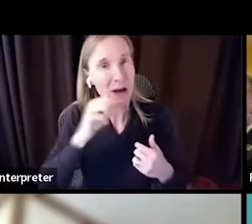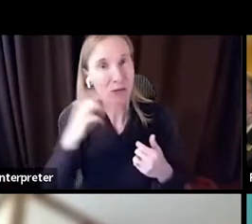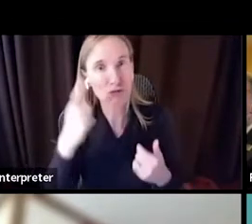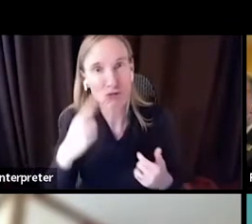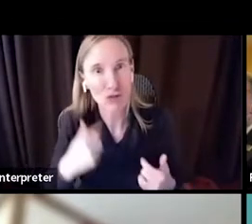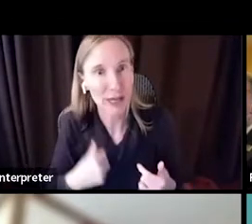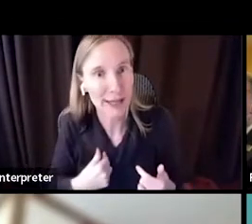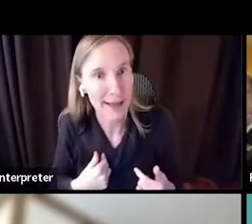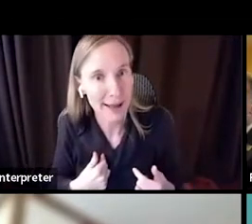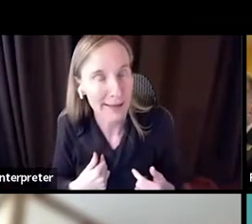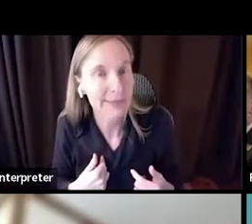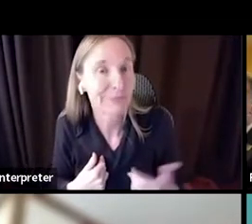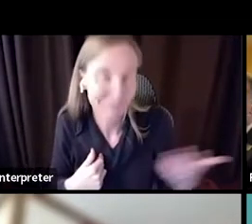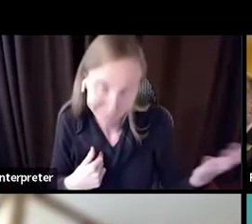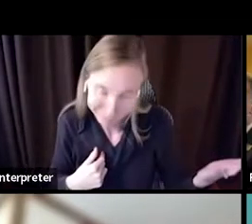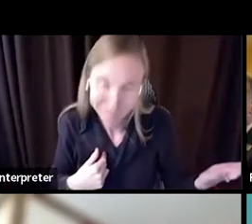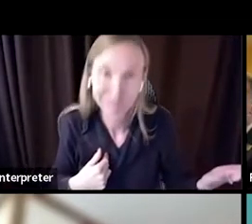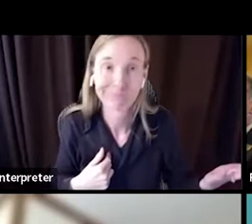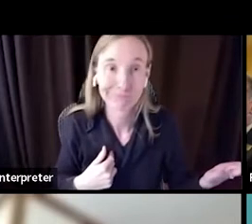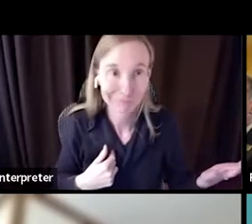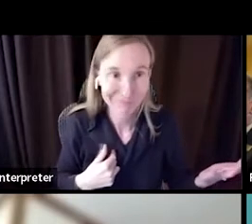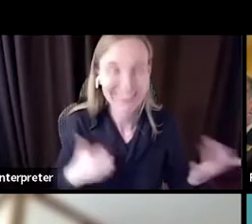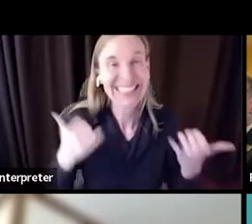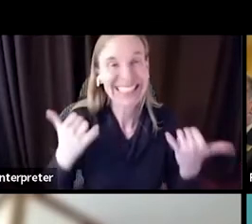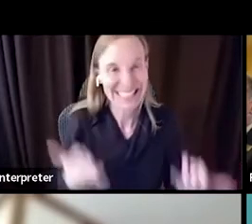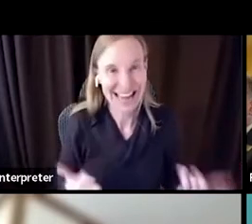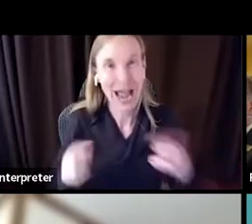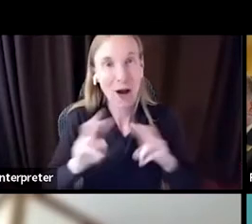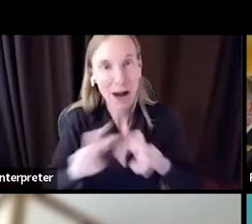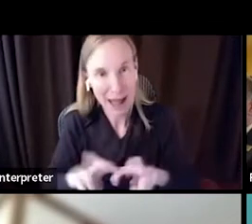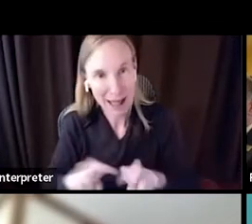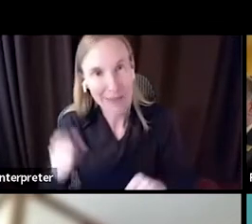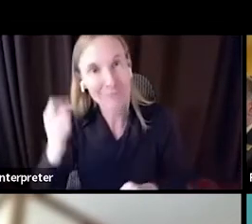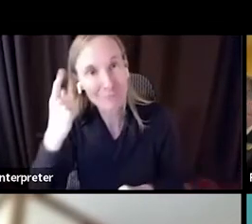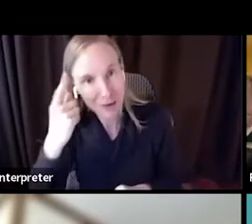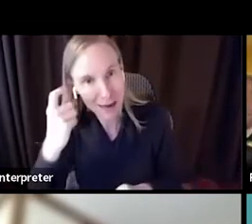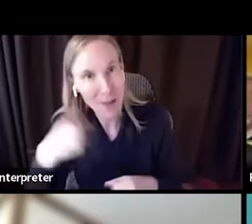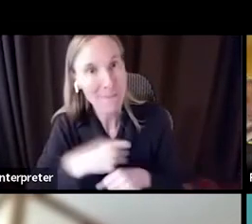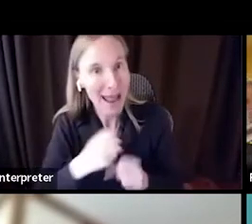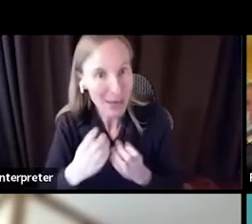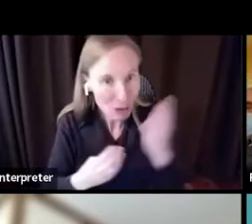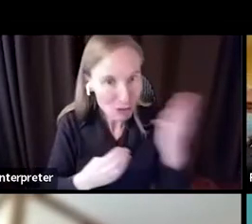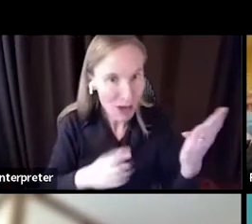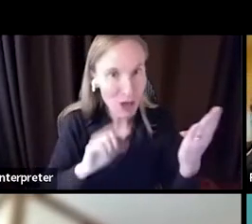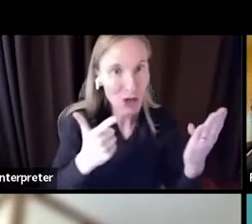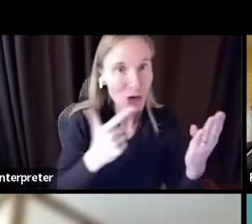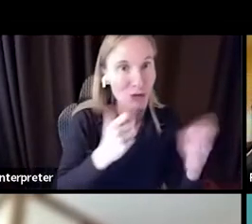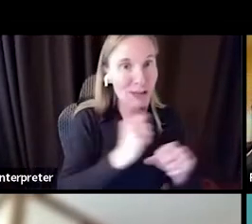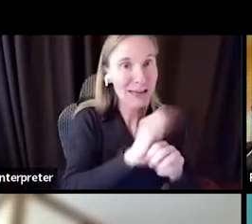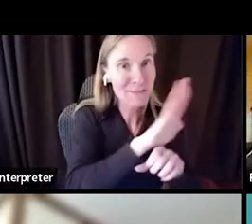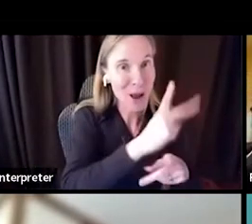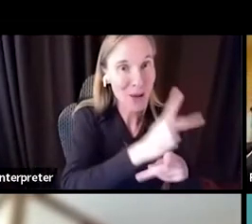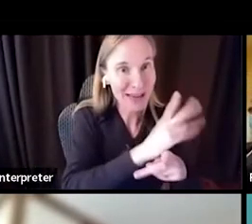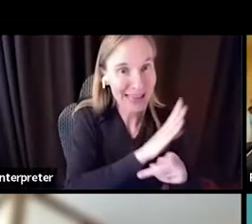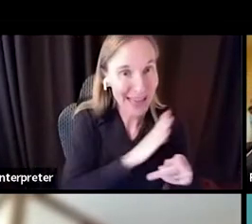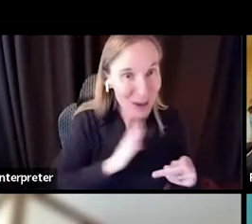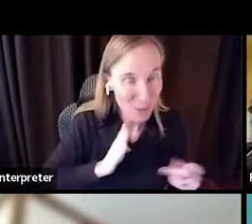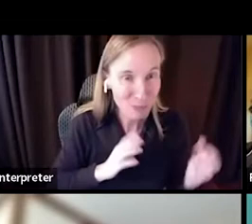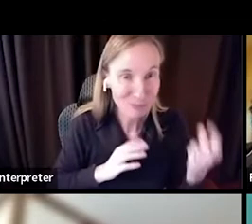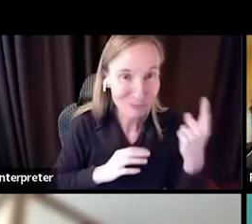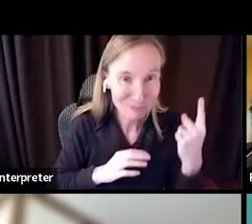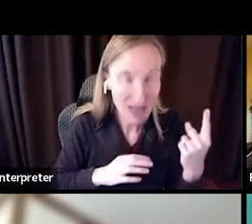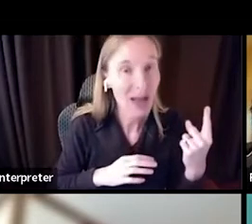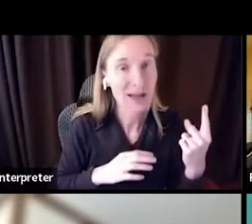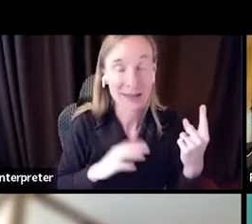this is, having done the analysis, having done now the recommendations to the Green Mountain Care Board, it sounds like